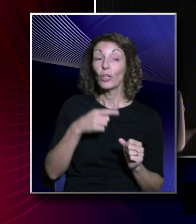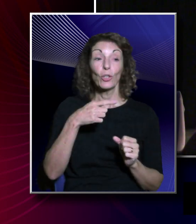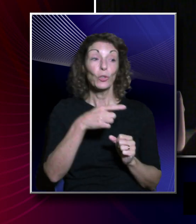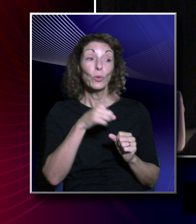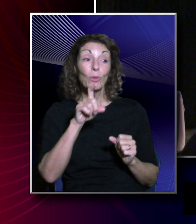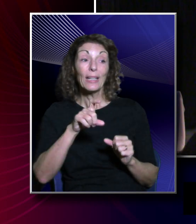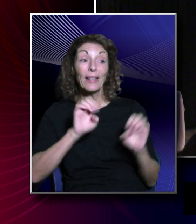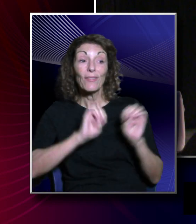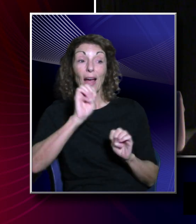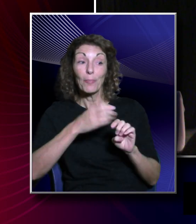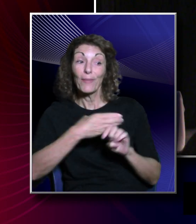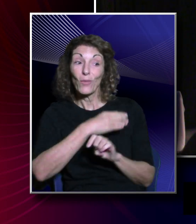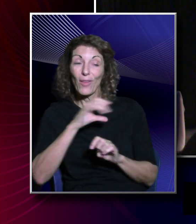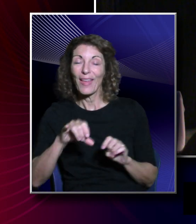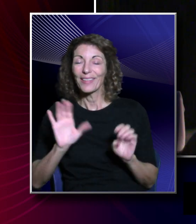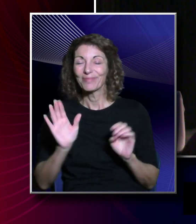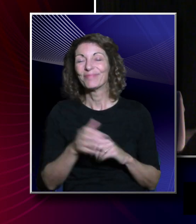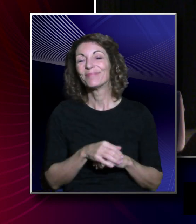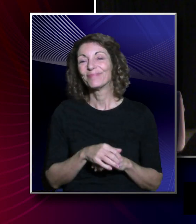do that, so.